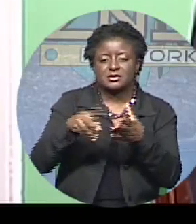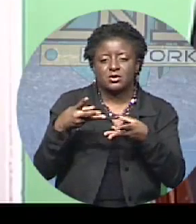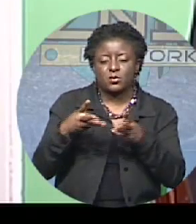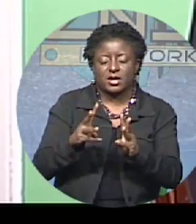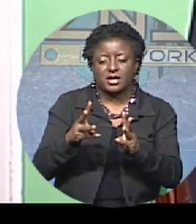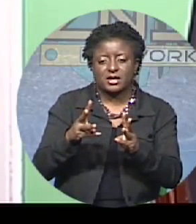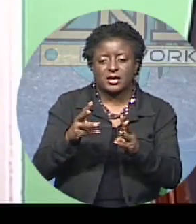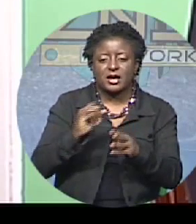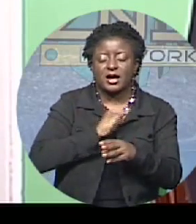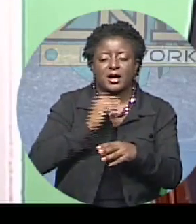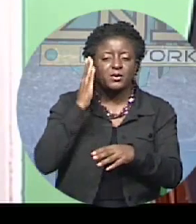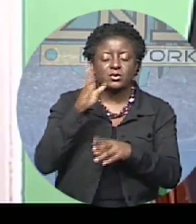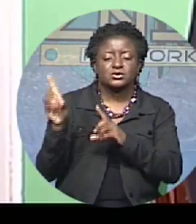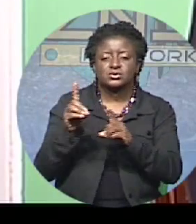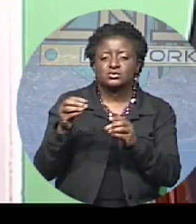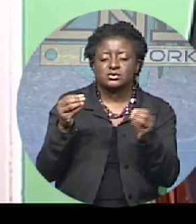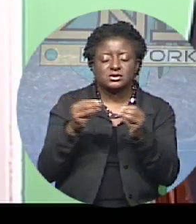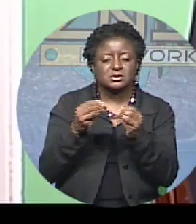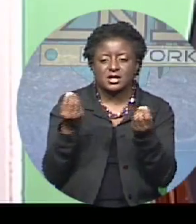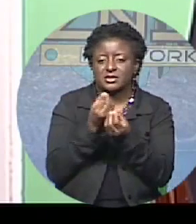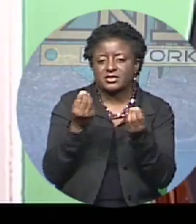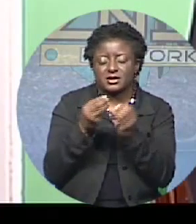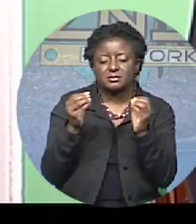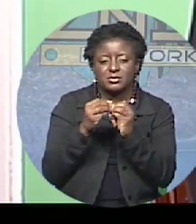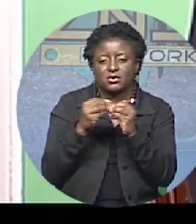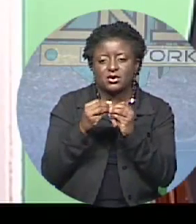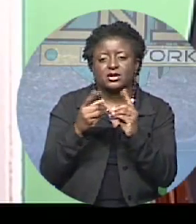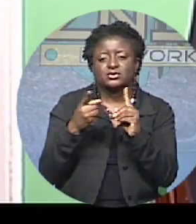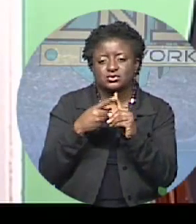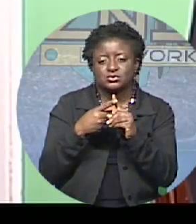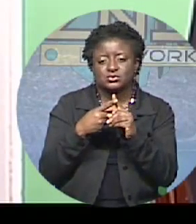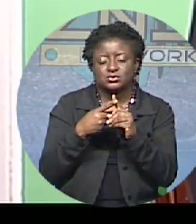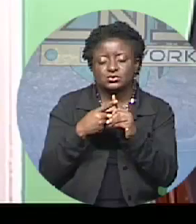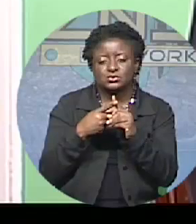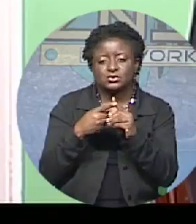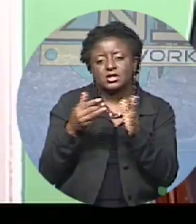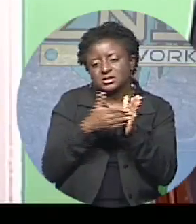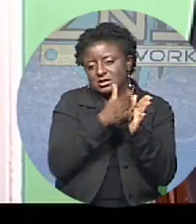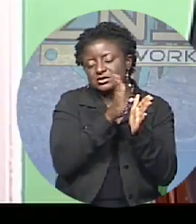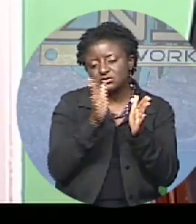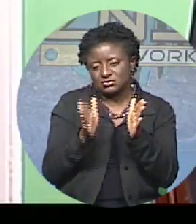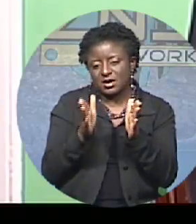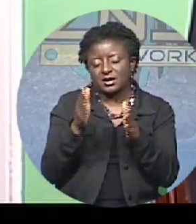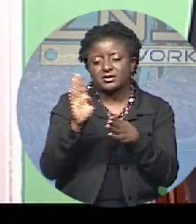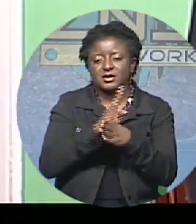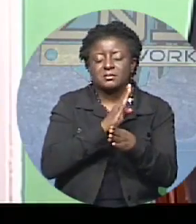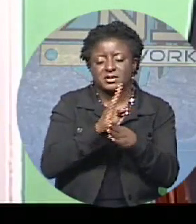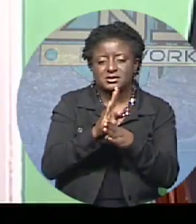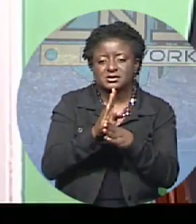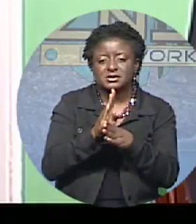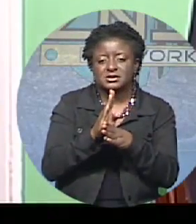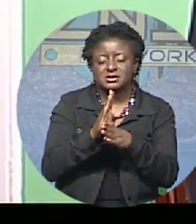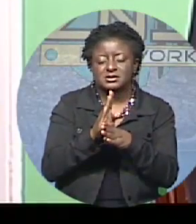to cause for it to distract from the very important business that is being conducted now as we debate the budget